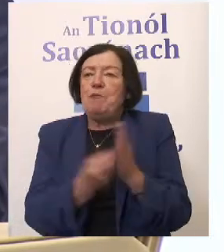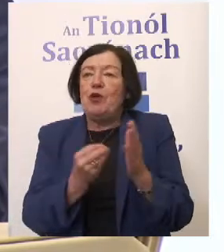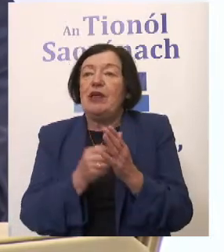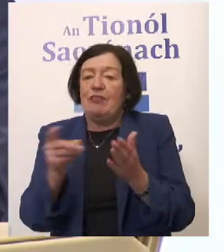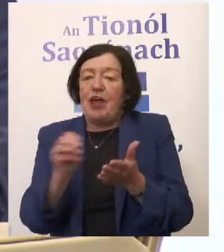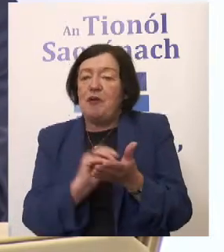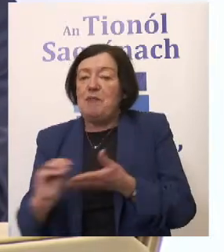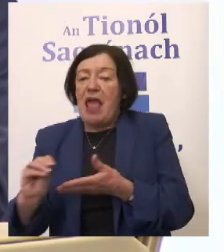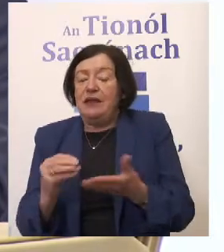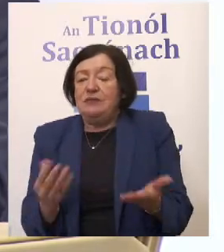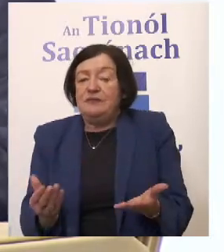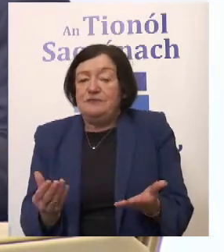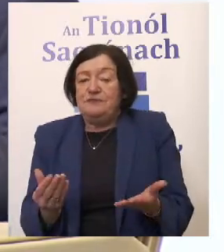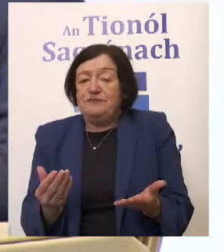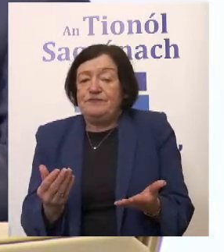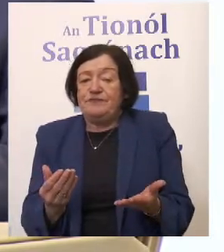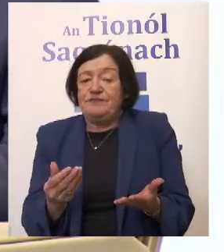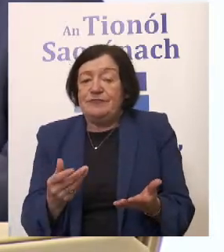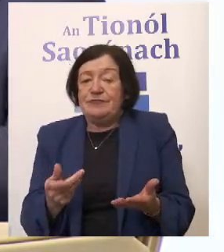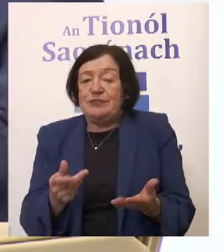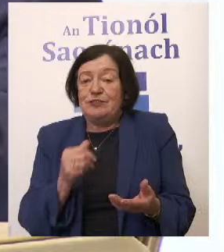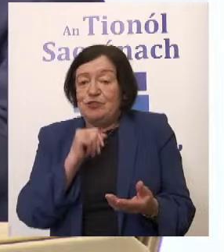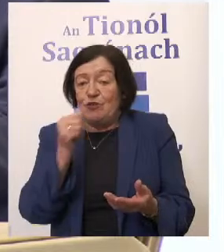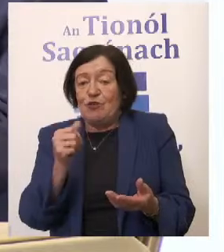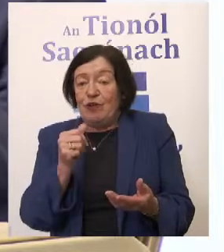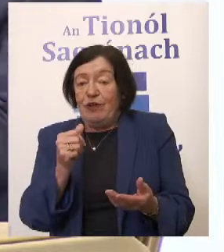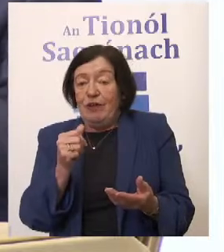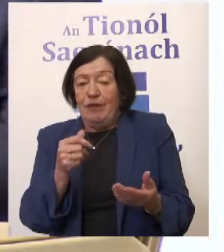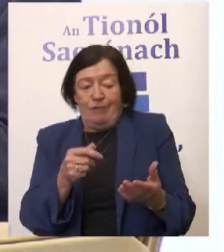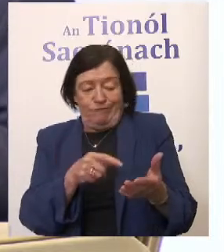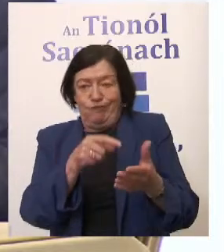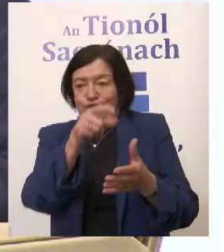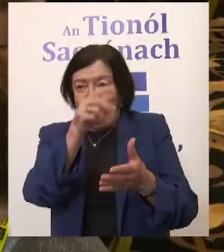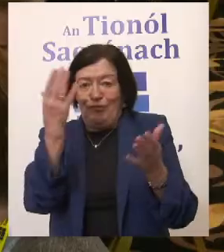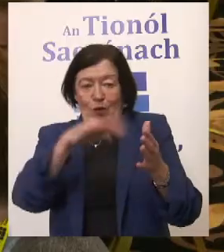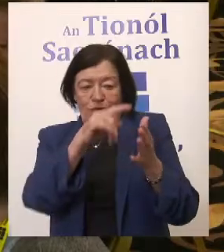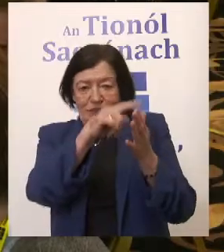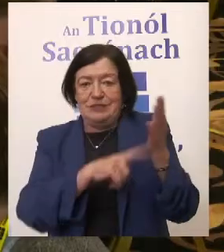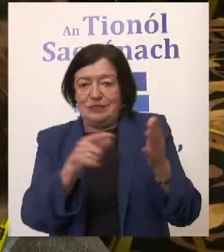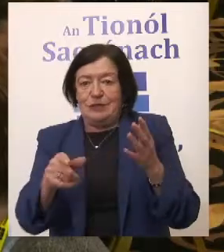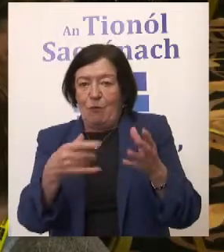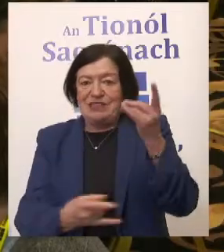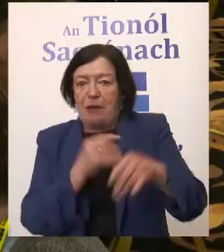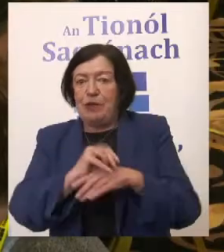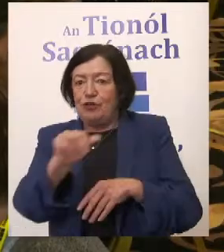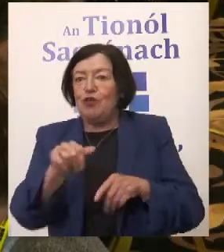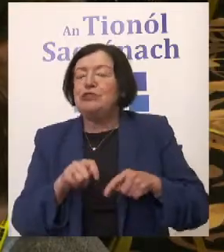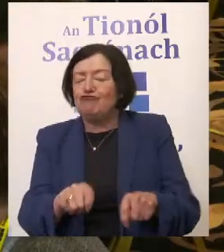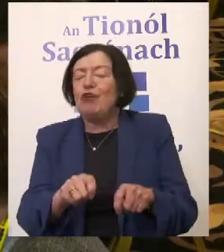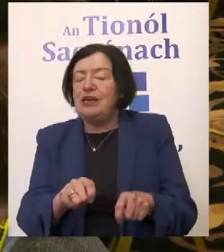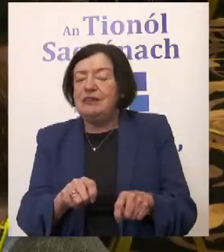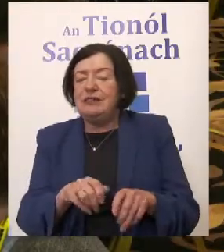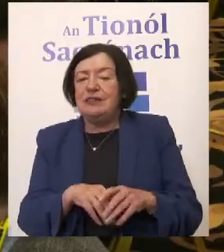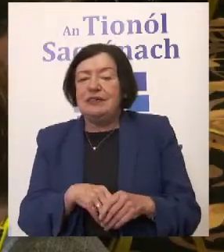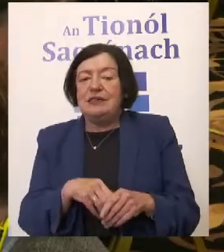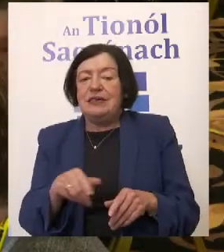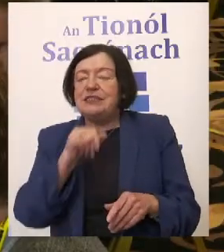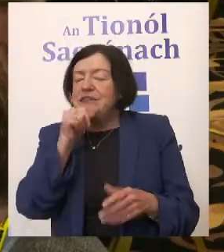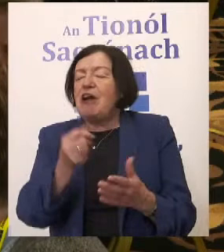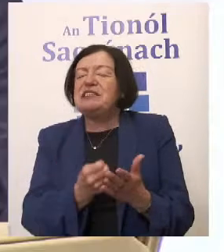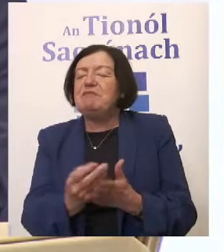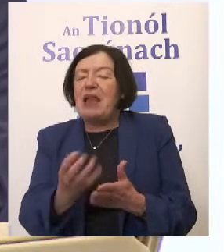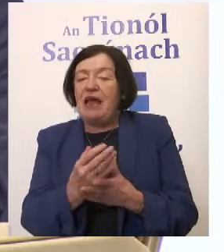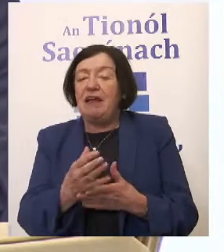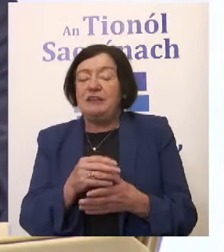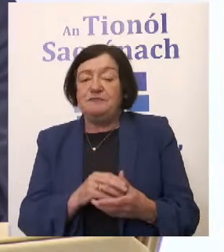their rates go to. It isn't. They don't get a note afterwards saying this is going on your street or whatever. That's not explained to them.